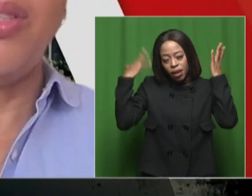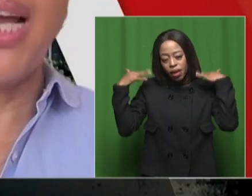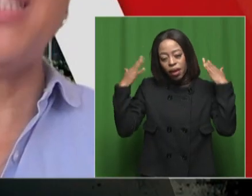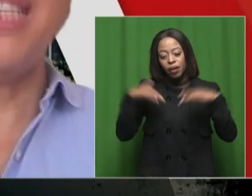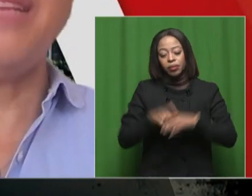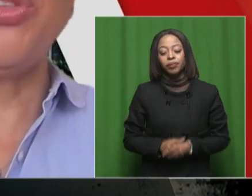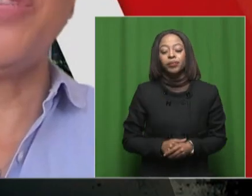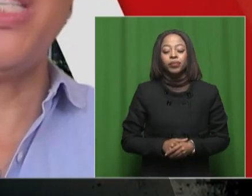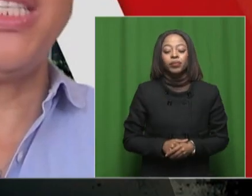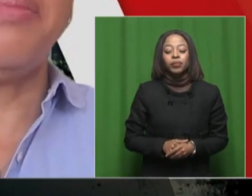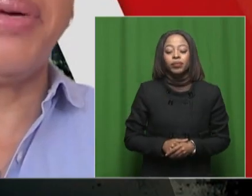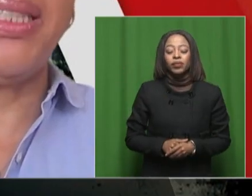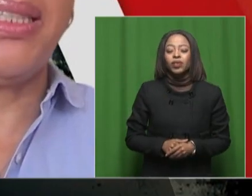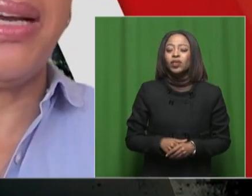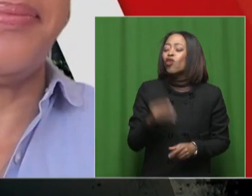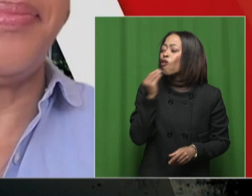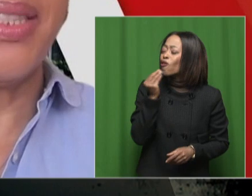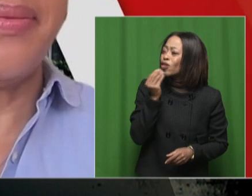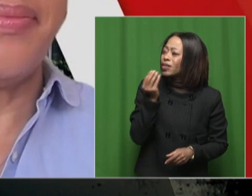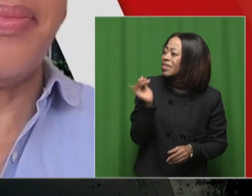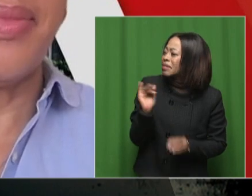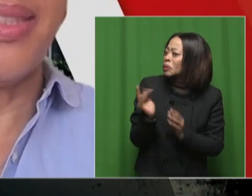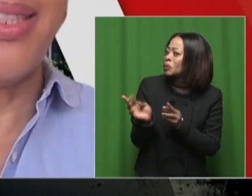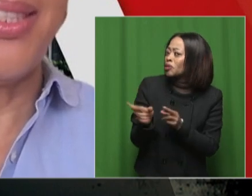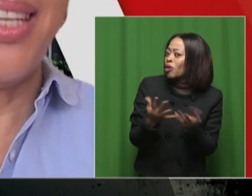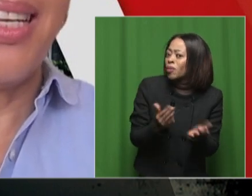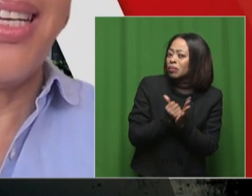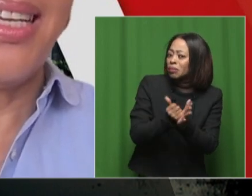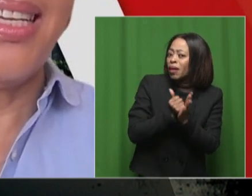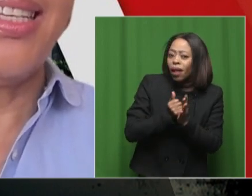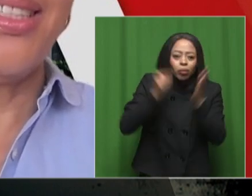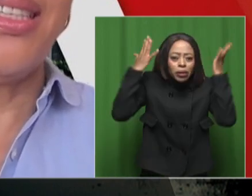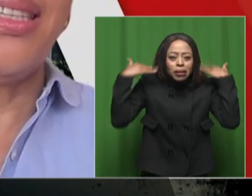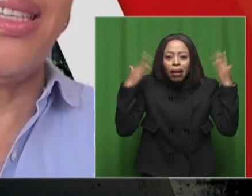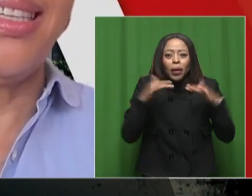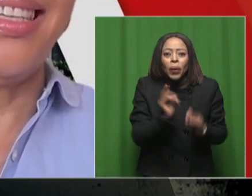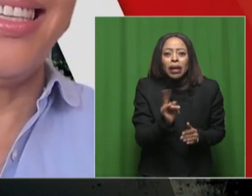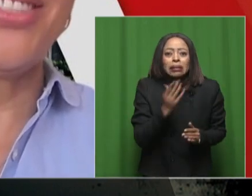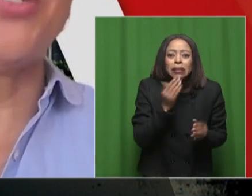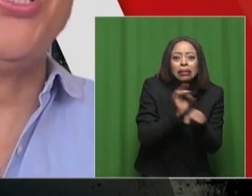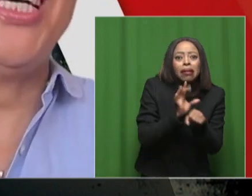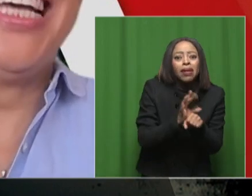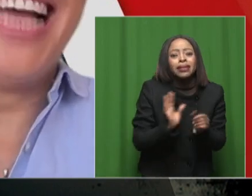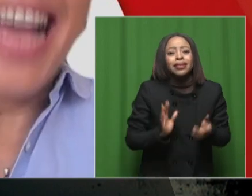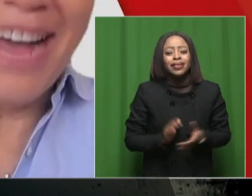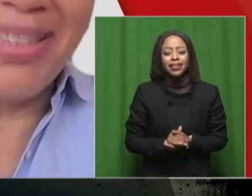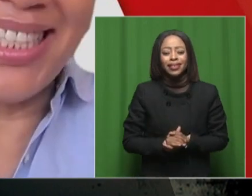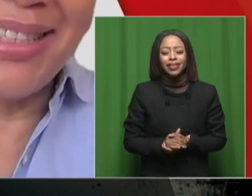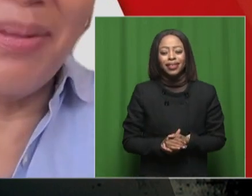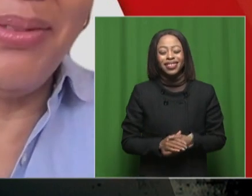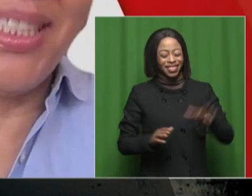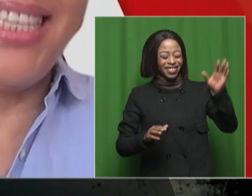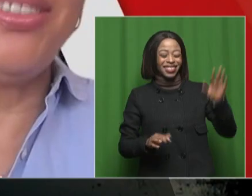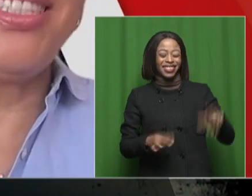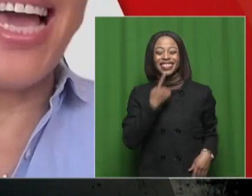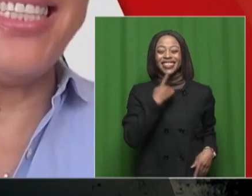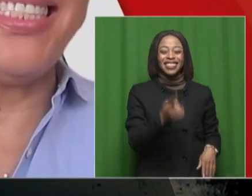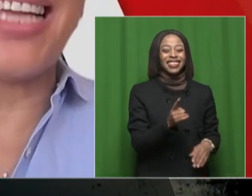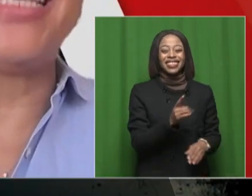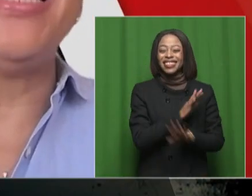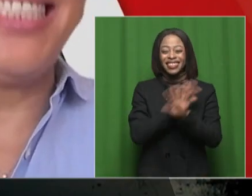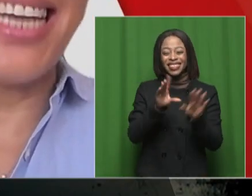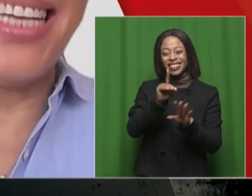what sort of foods would you recommend people eat, Professor? I was just about to say, not